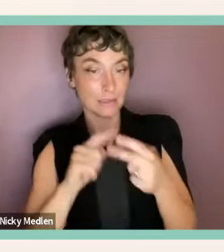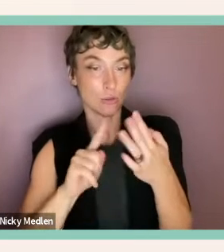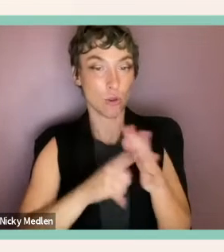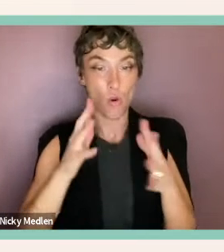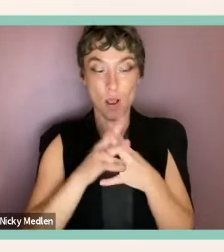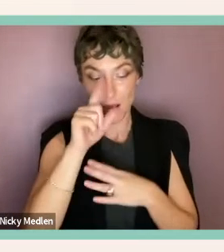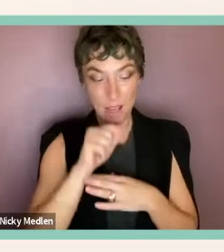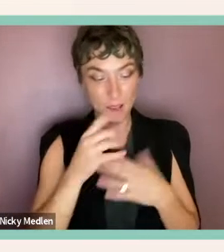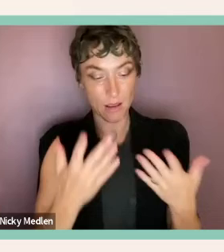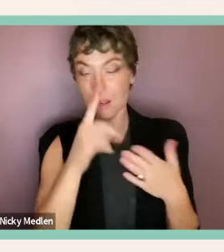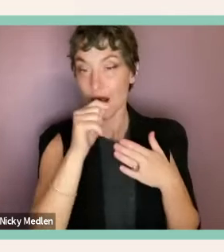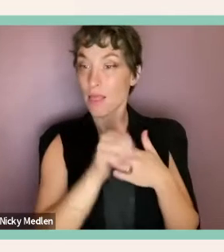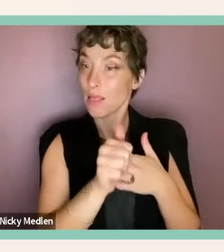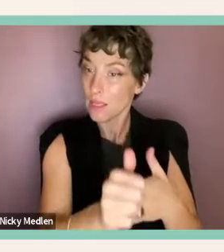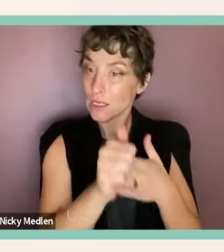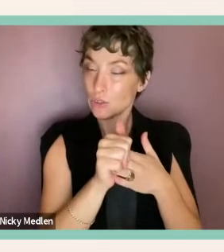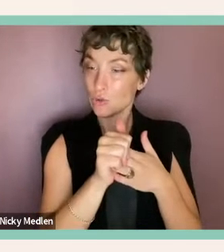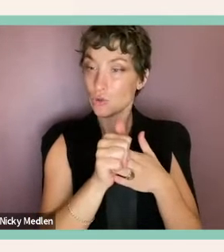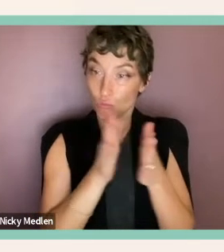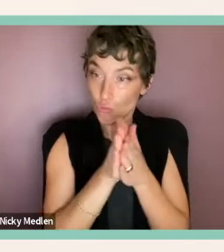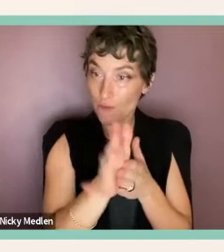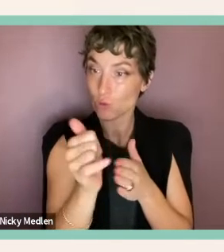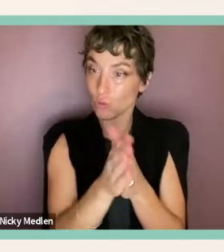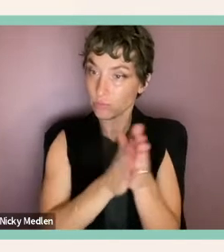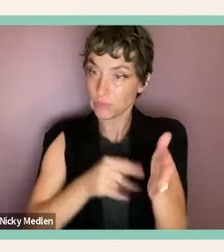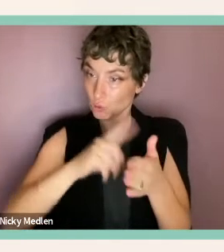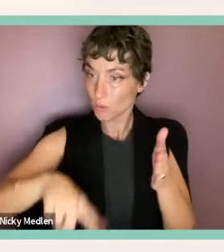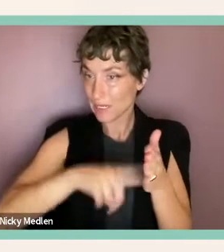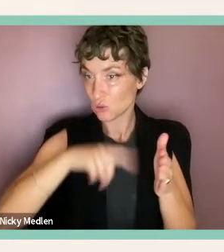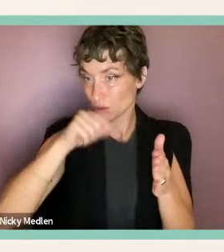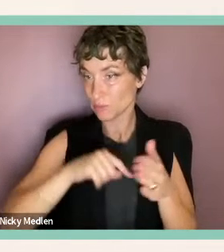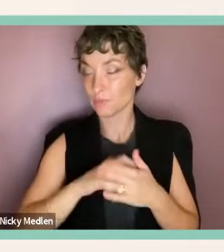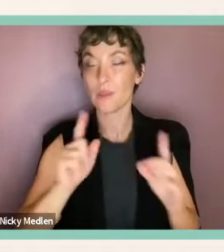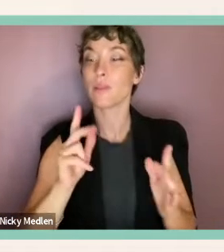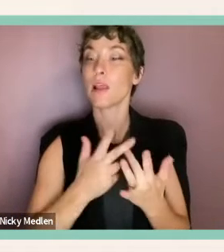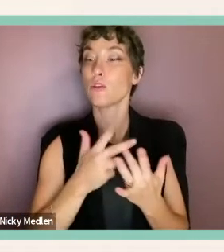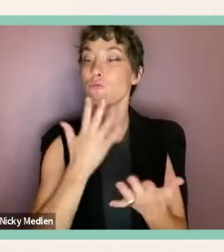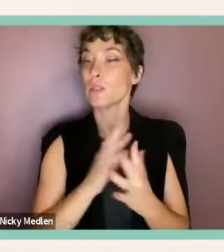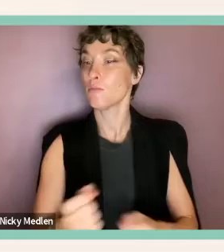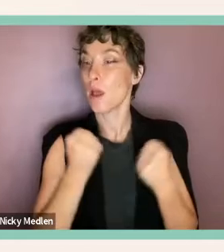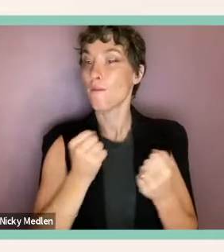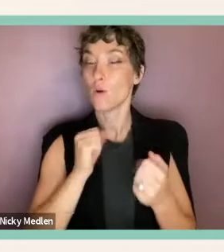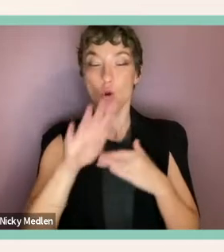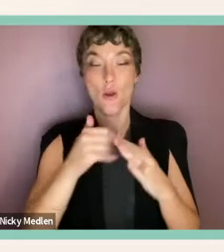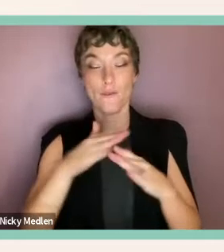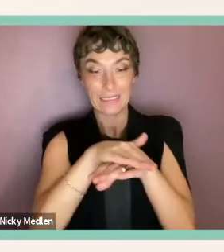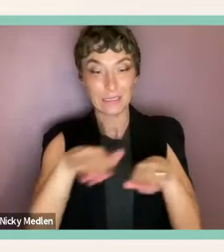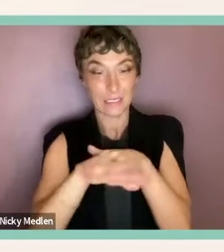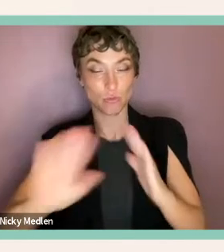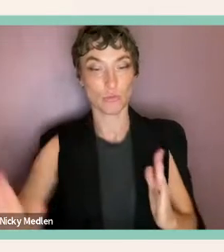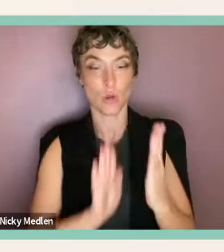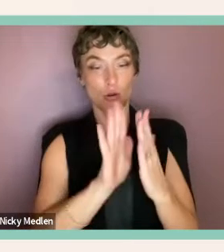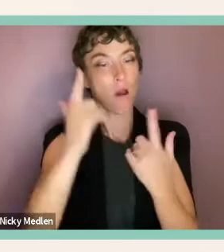be things that lead to, as I said, either privilege or discrimination. And the other really powerful thing about an intersectional approach is the